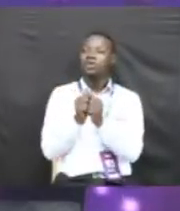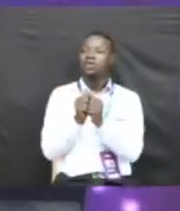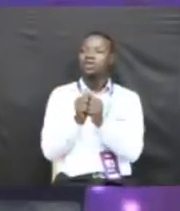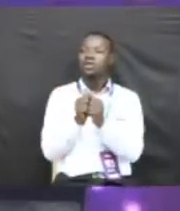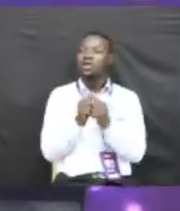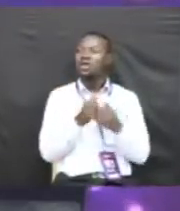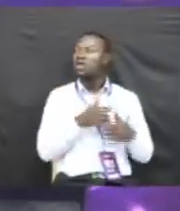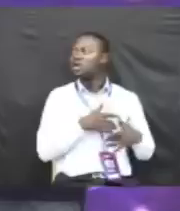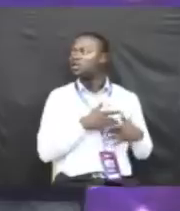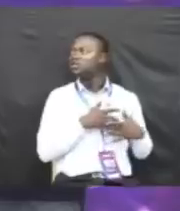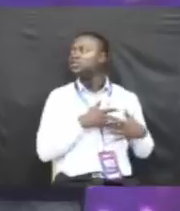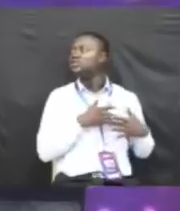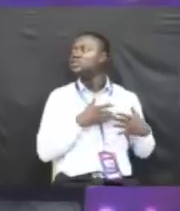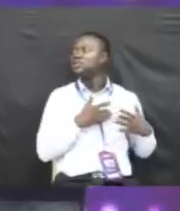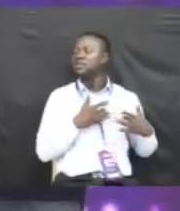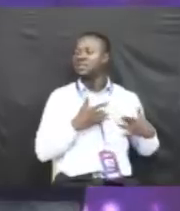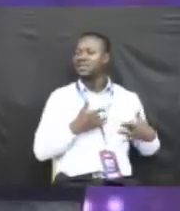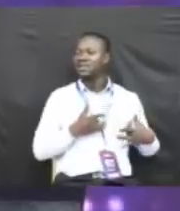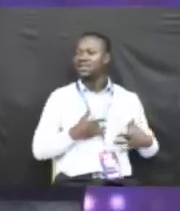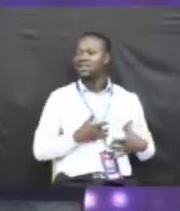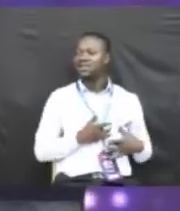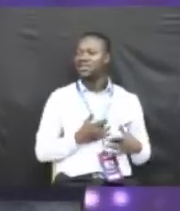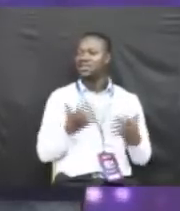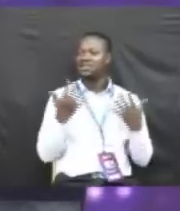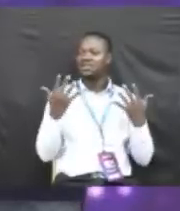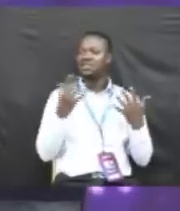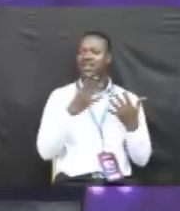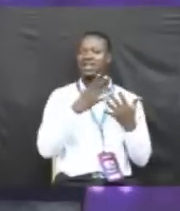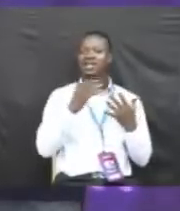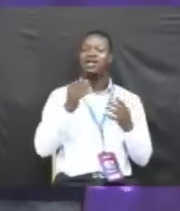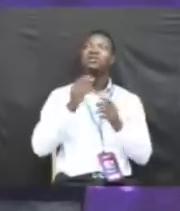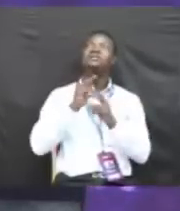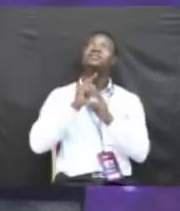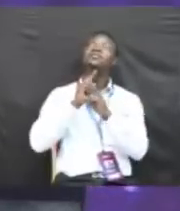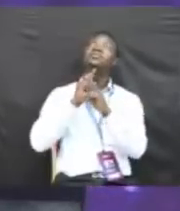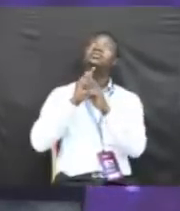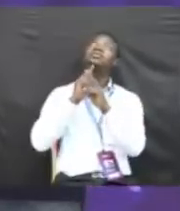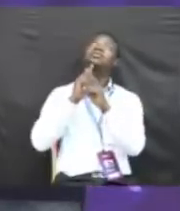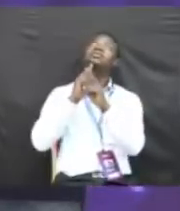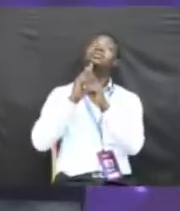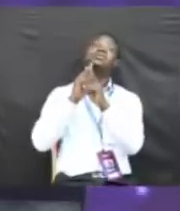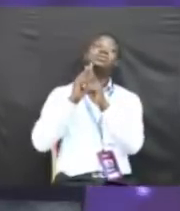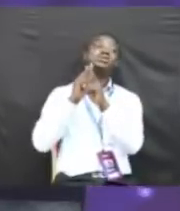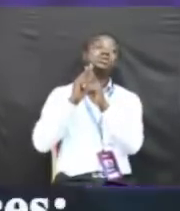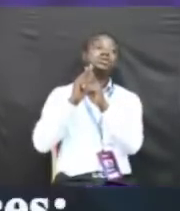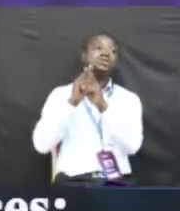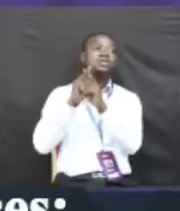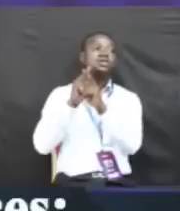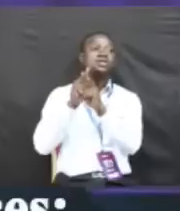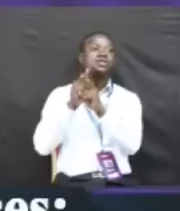with hearts and hands and voicees.